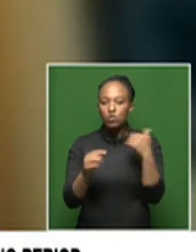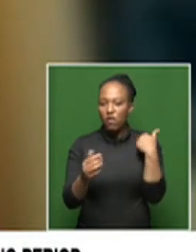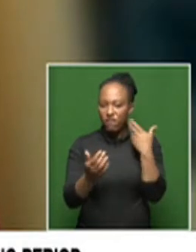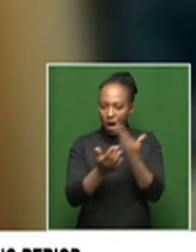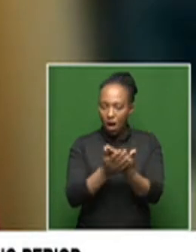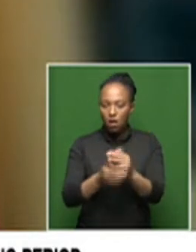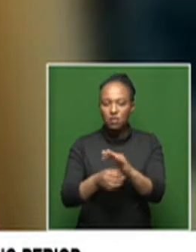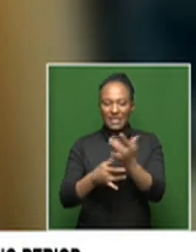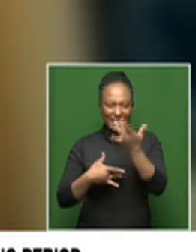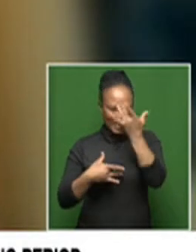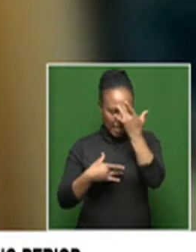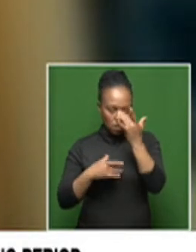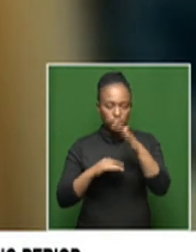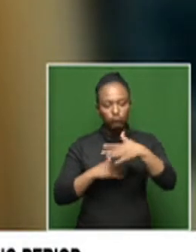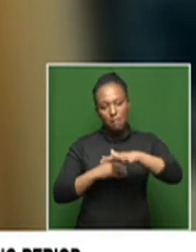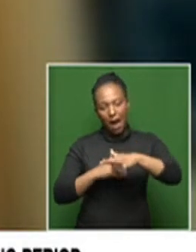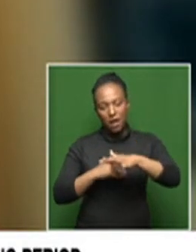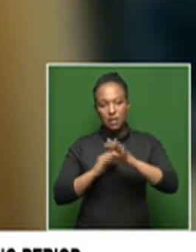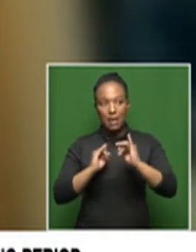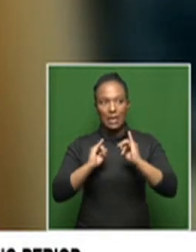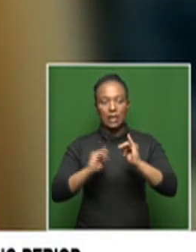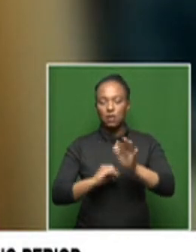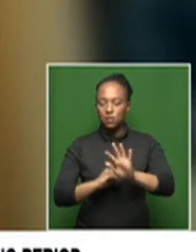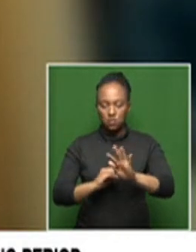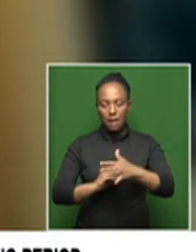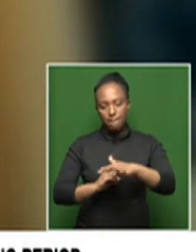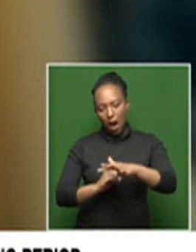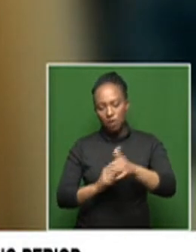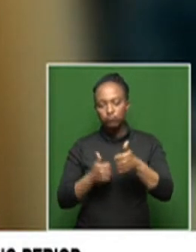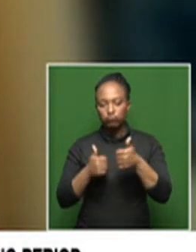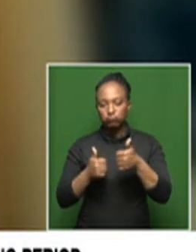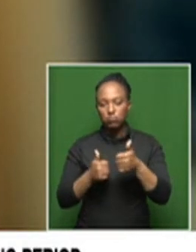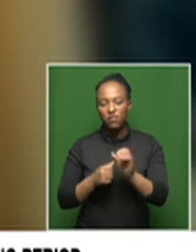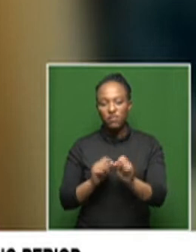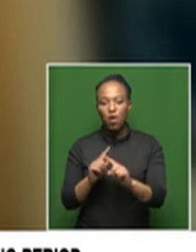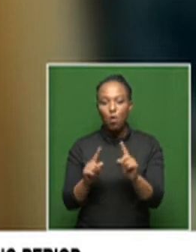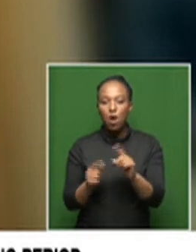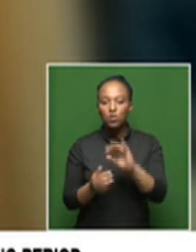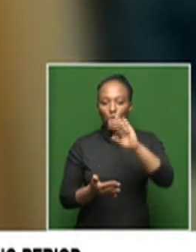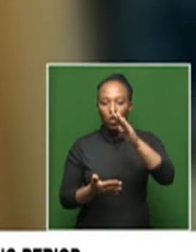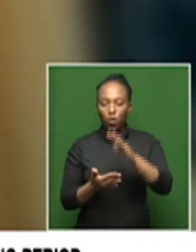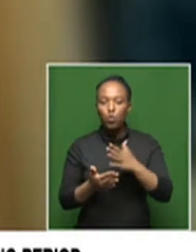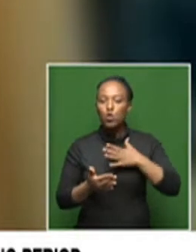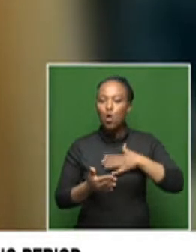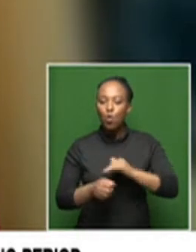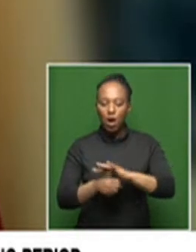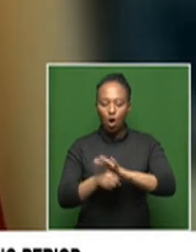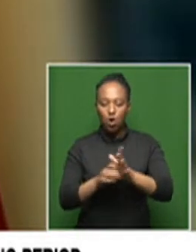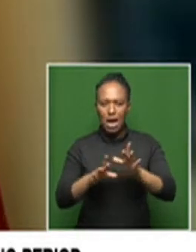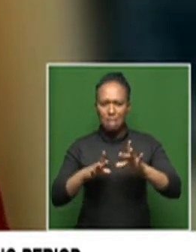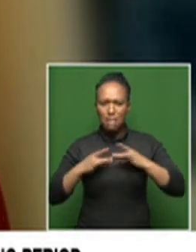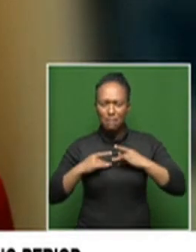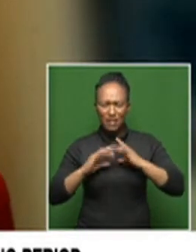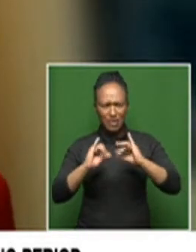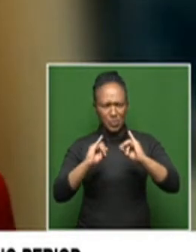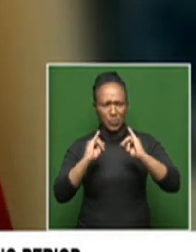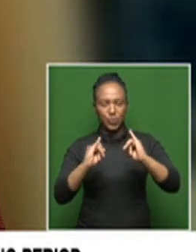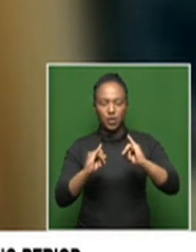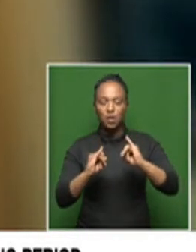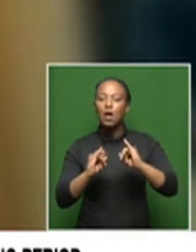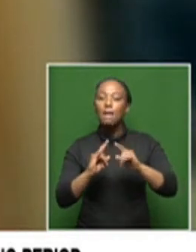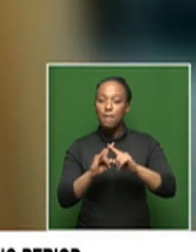mild, and we do see an impact of this vaccine on reducing the risk of severe infection. Linda Gelbeck, I'm not too sure if you want to say